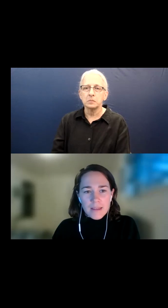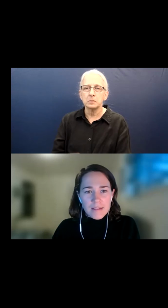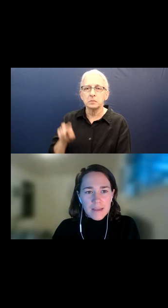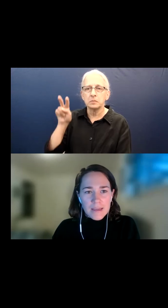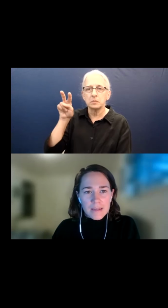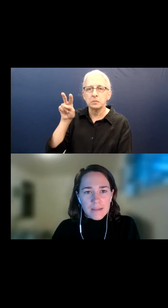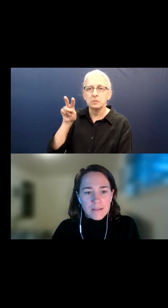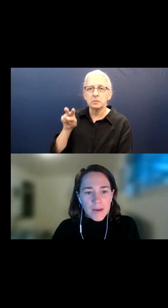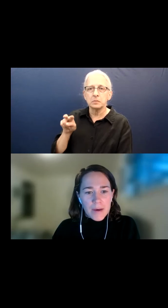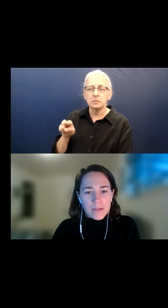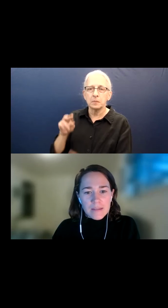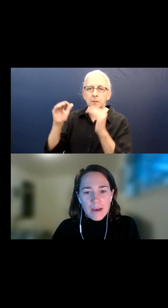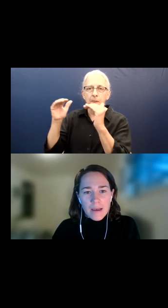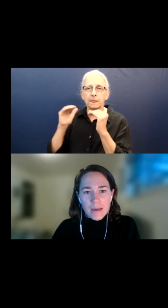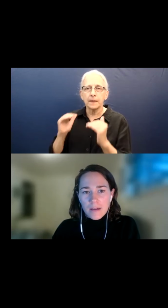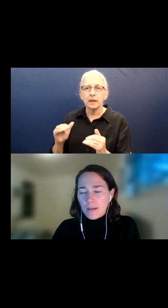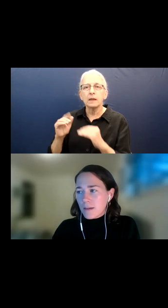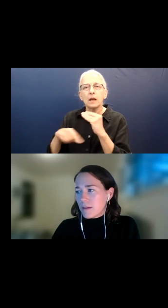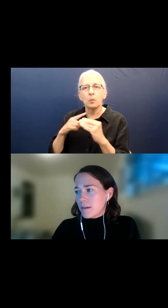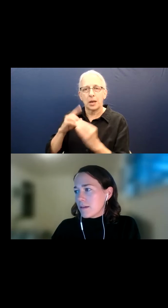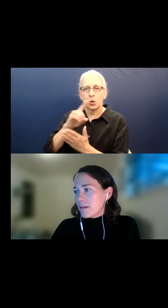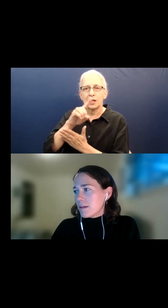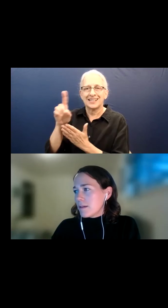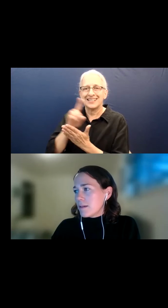And this is about design.